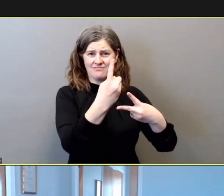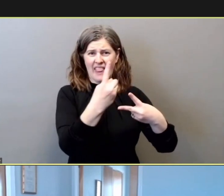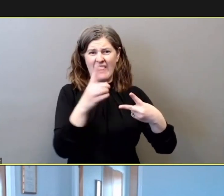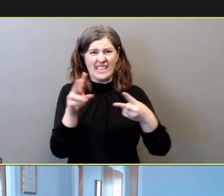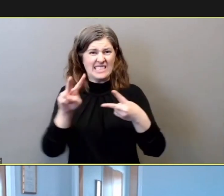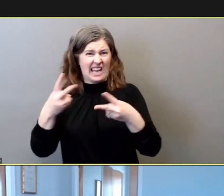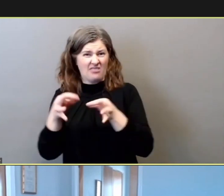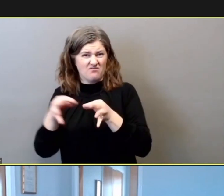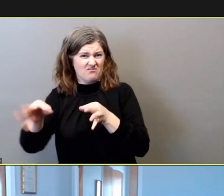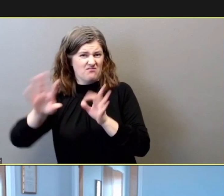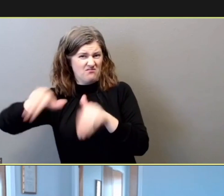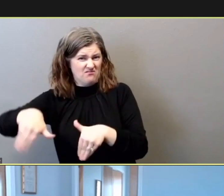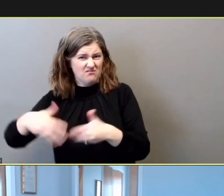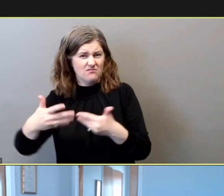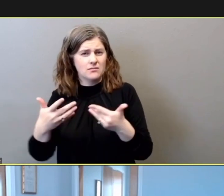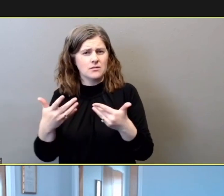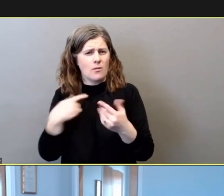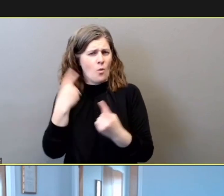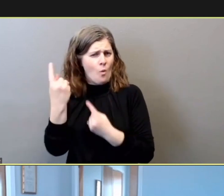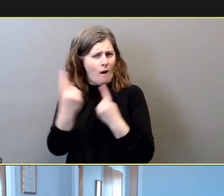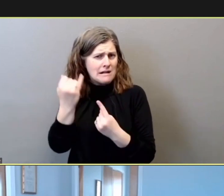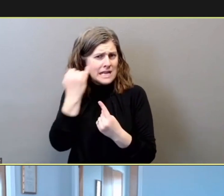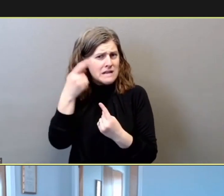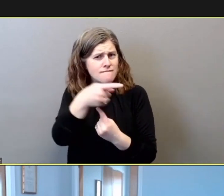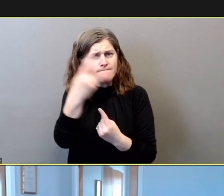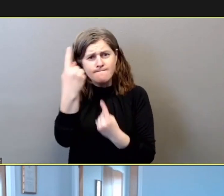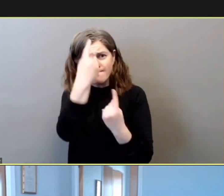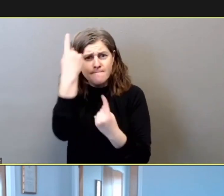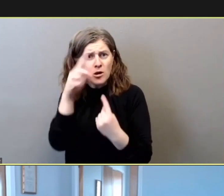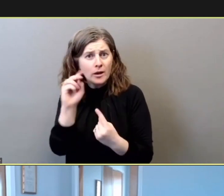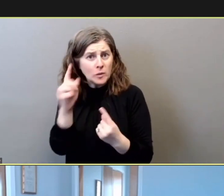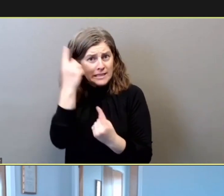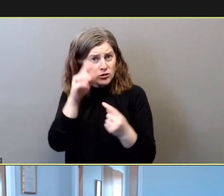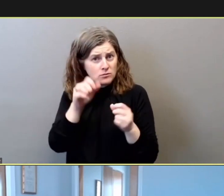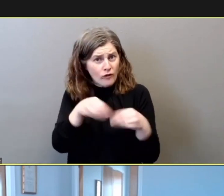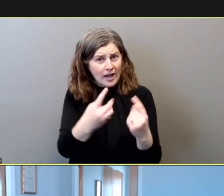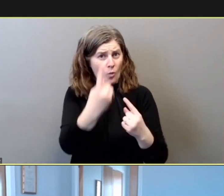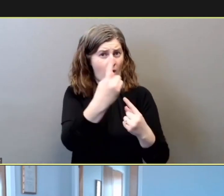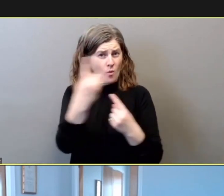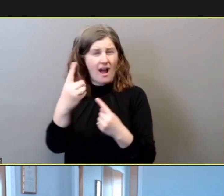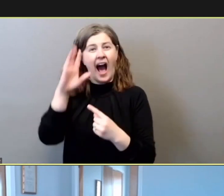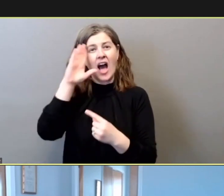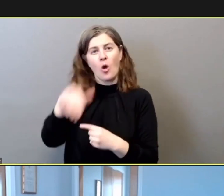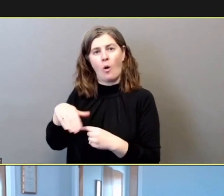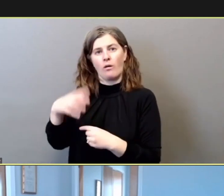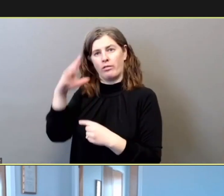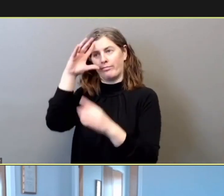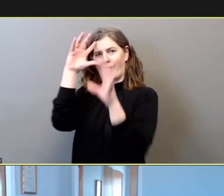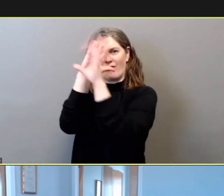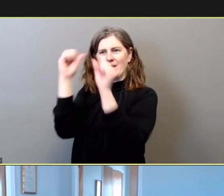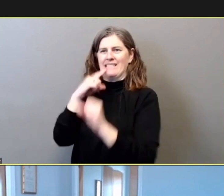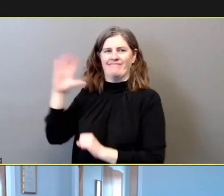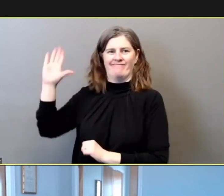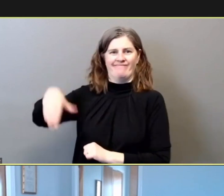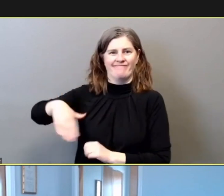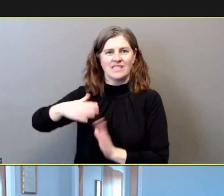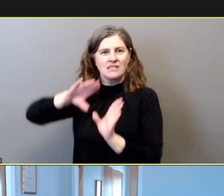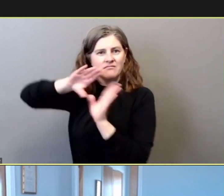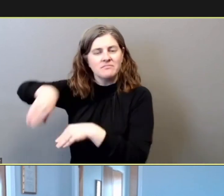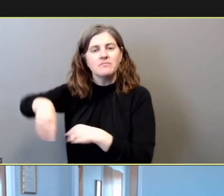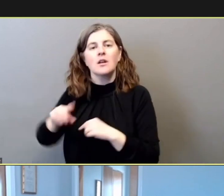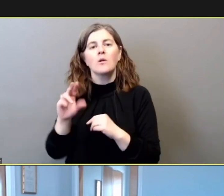shots. Just wondering if this is something New Mexico has considered. I know that the White House kind of slapped it down, but